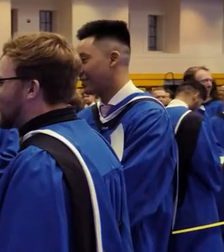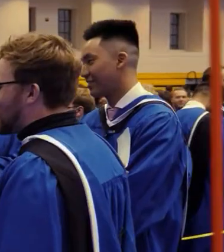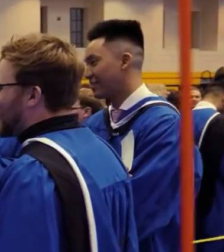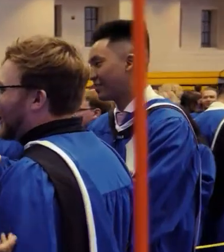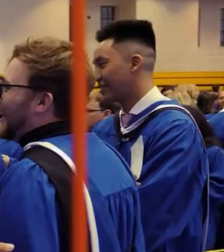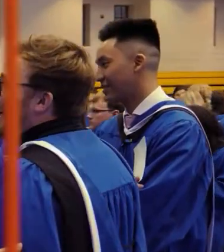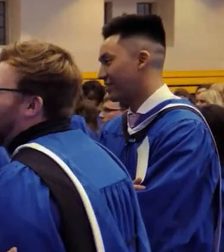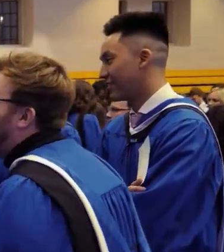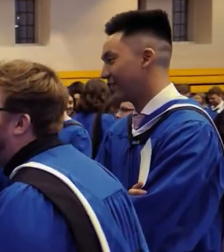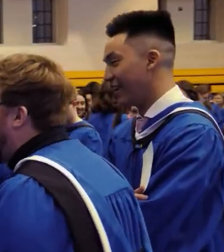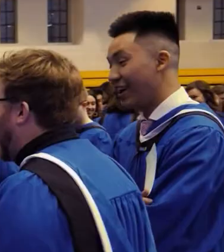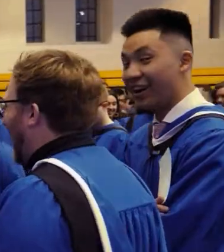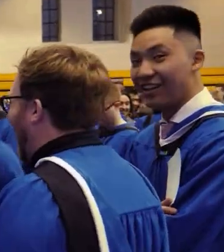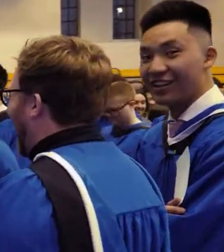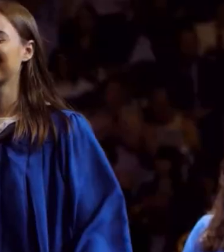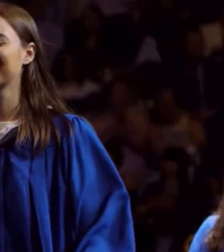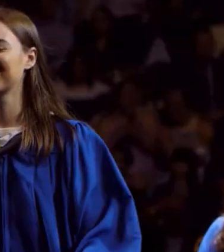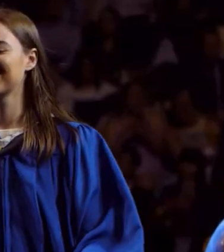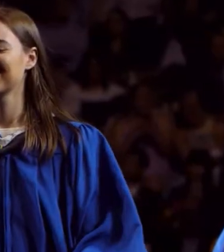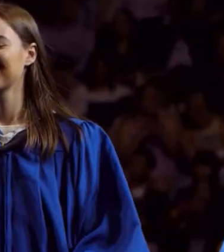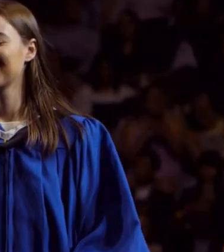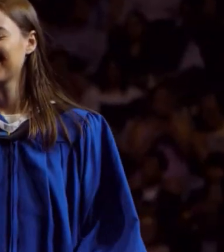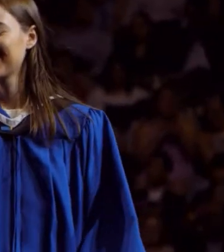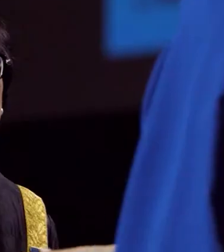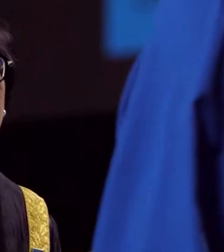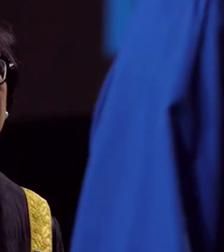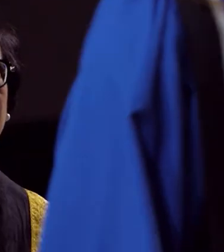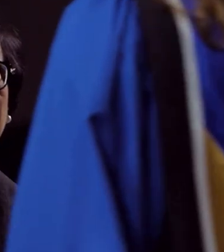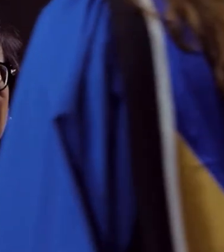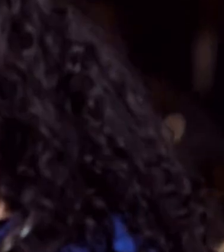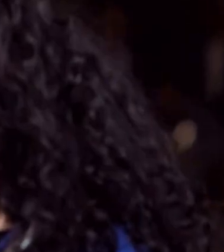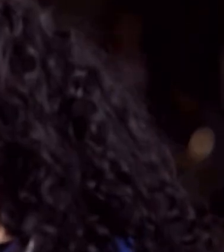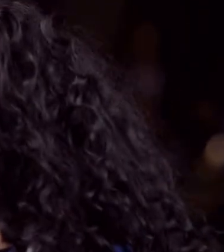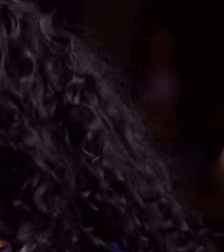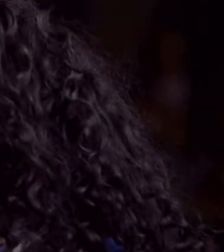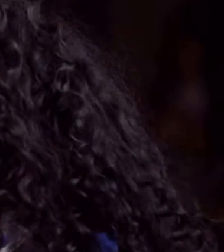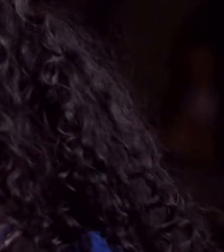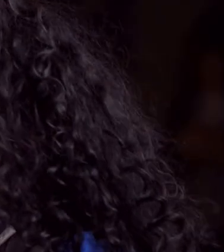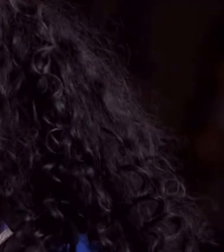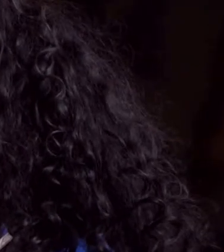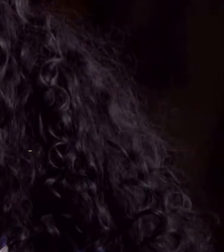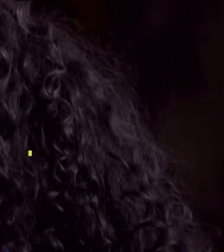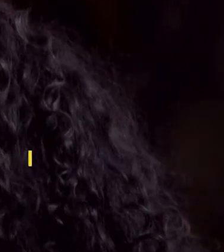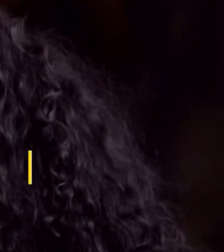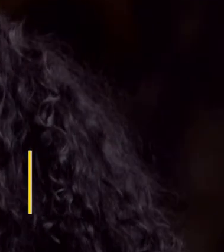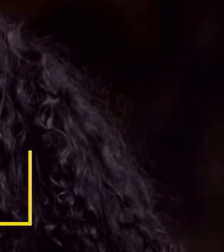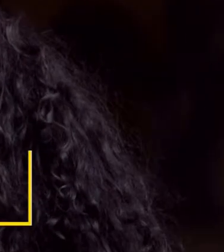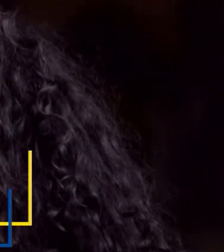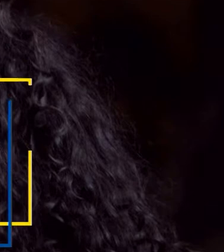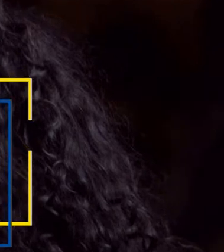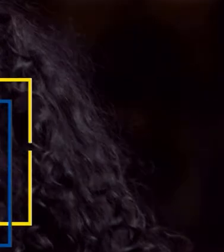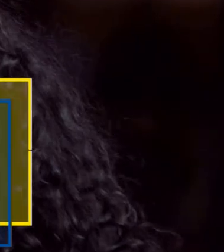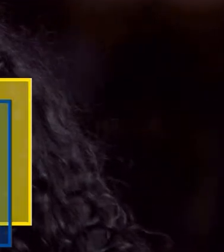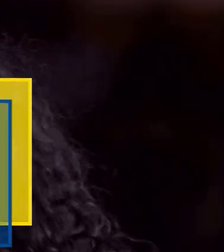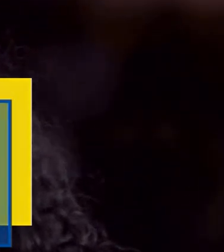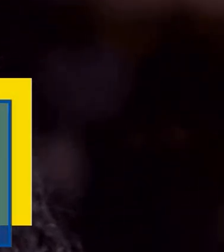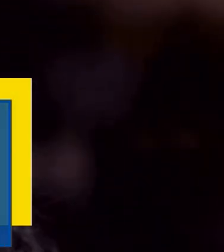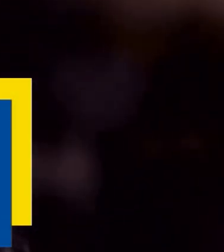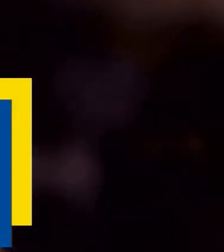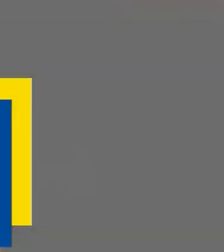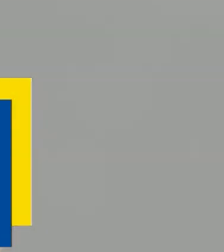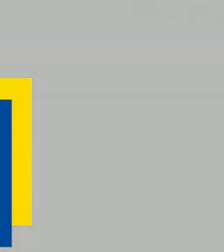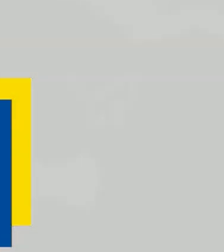future, and your part in our story. As the first graduating class of